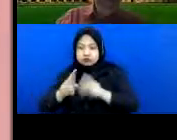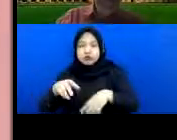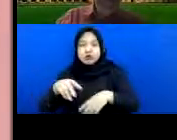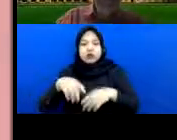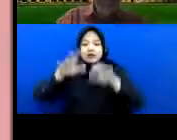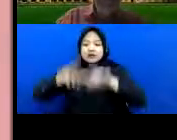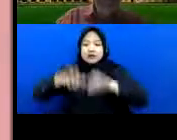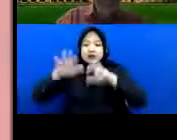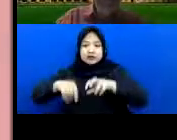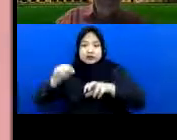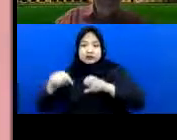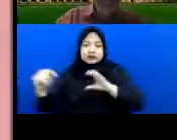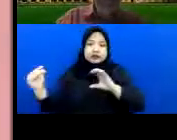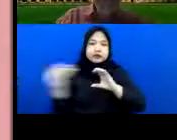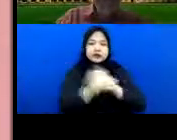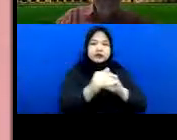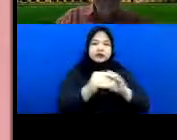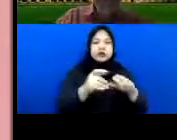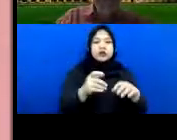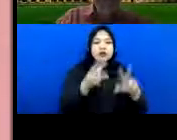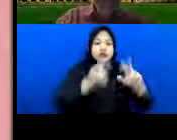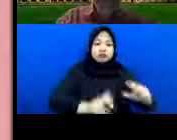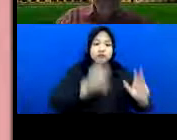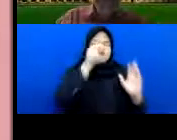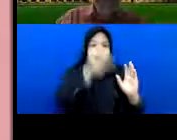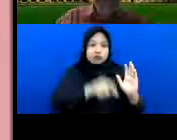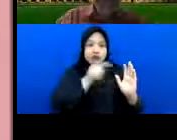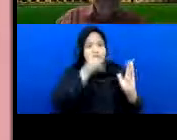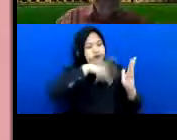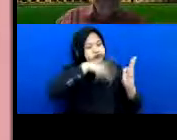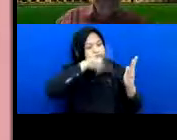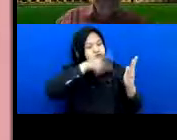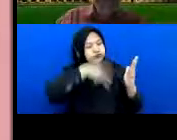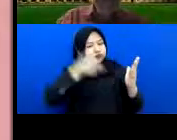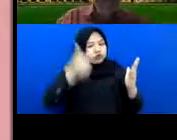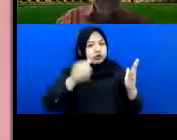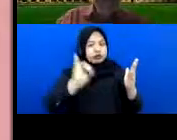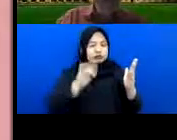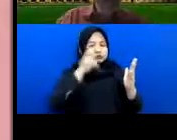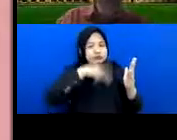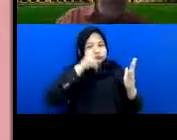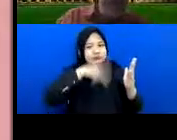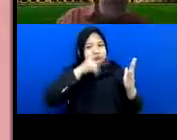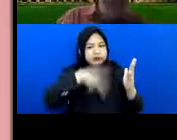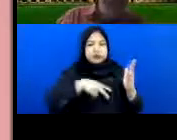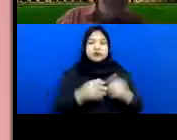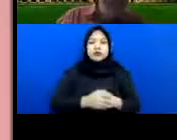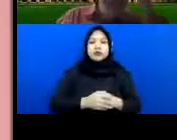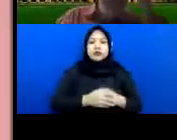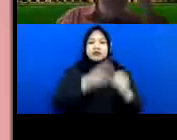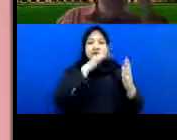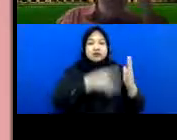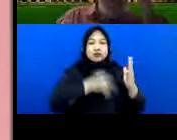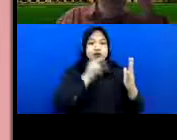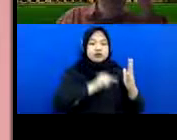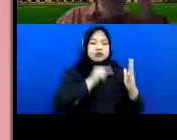the interviewer. The transcripts will be sent off to the research clients so that they could check over the transcribed data.